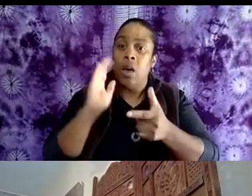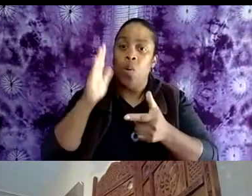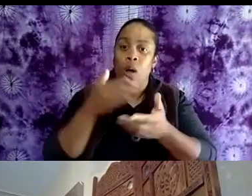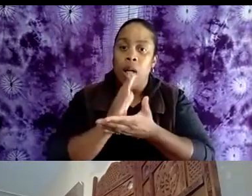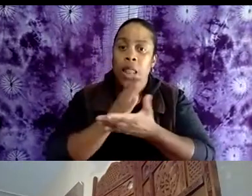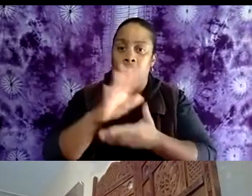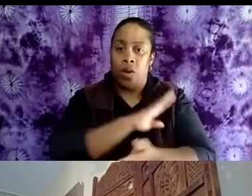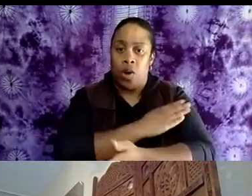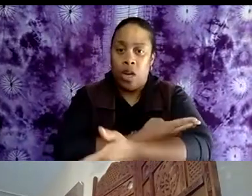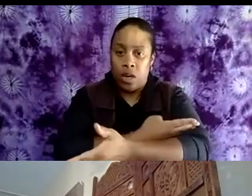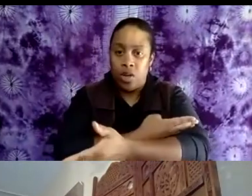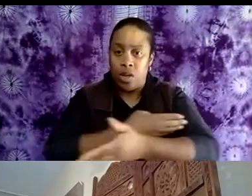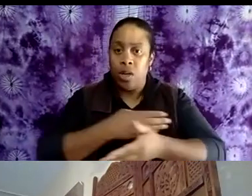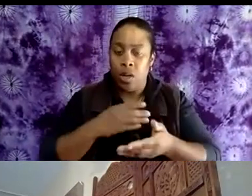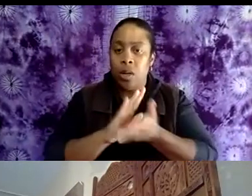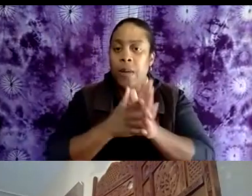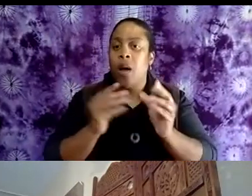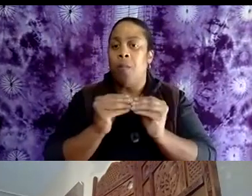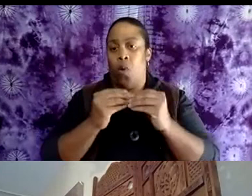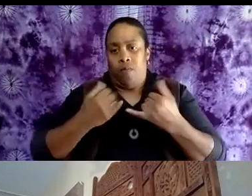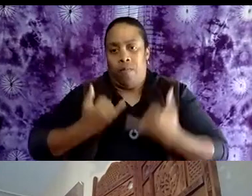become more present in your life.